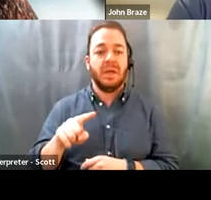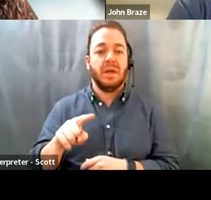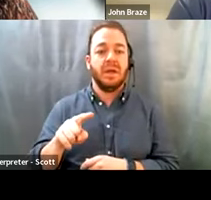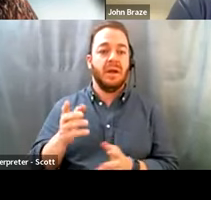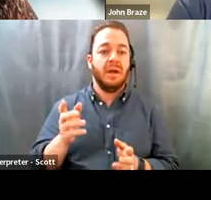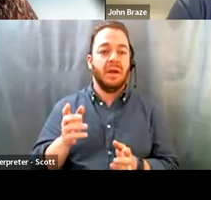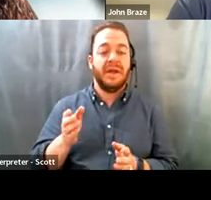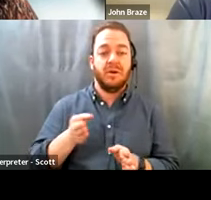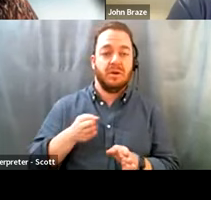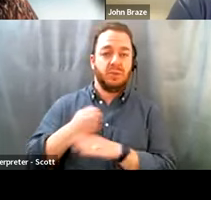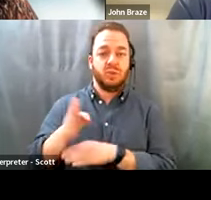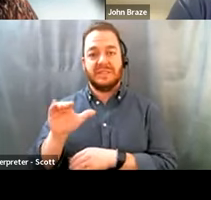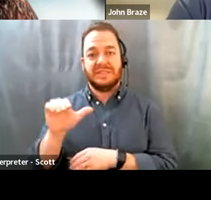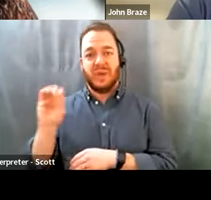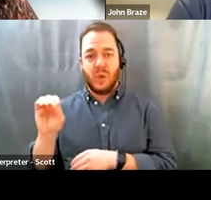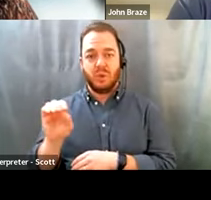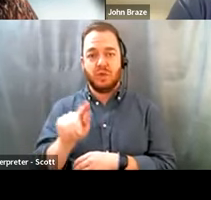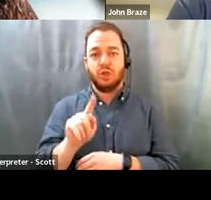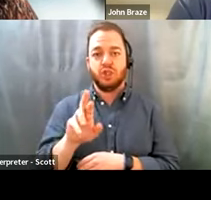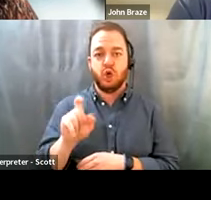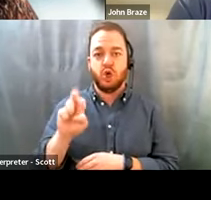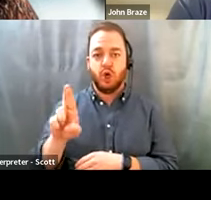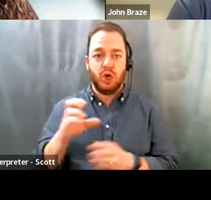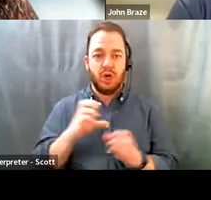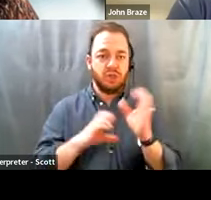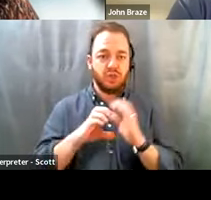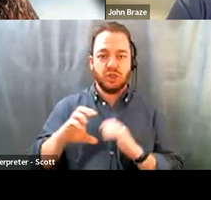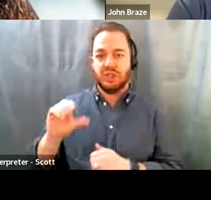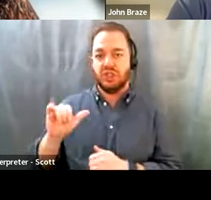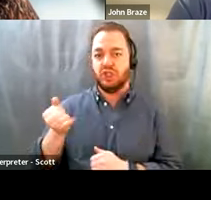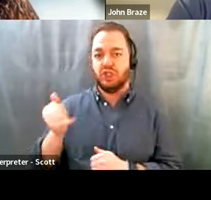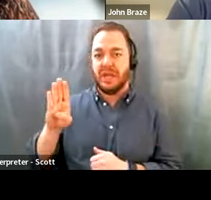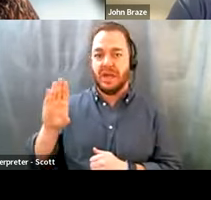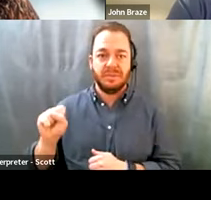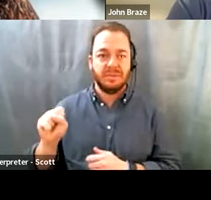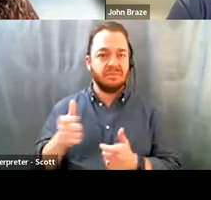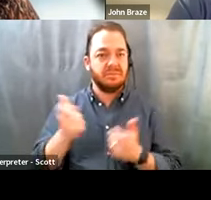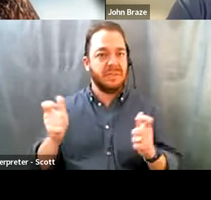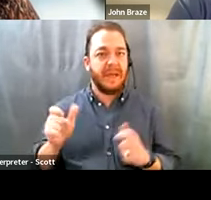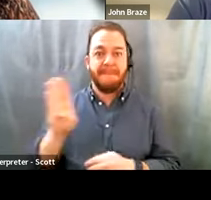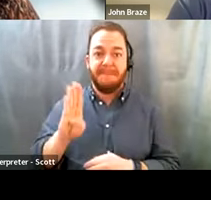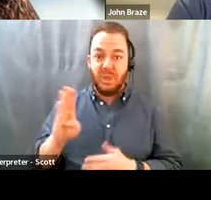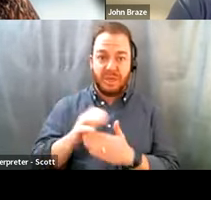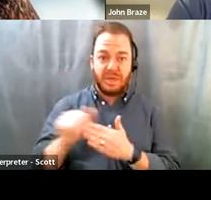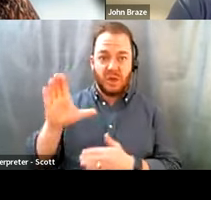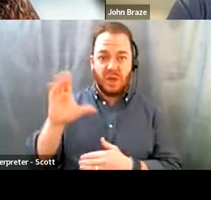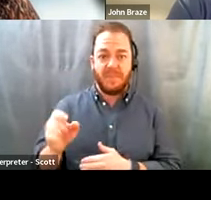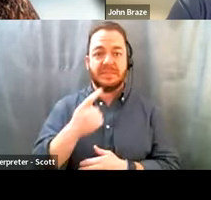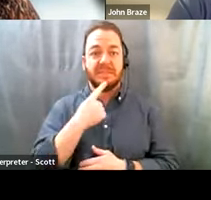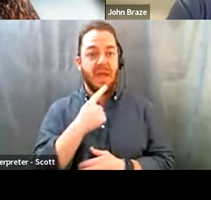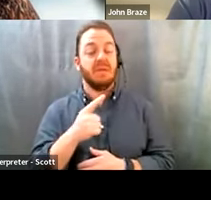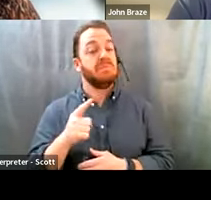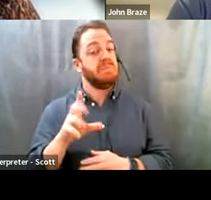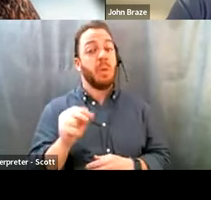majority CEOs, so Turner Construction and Jacobs, you know, billion-dollar companies who are saying, no, we want to do just